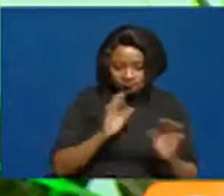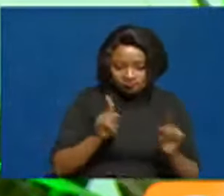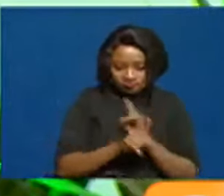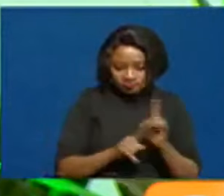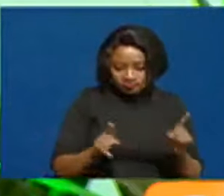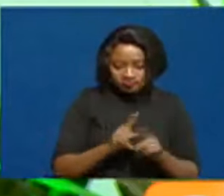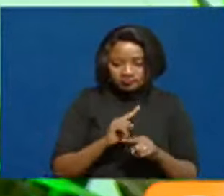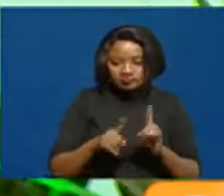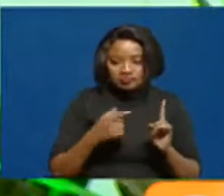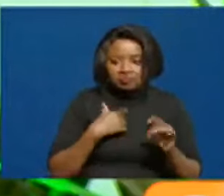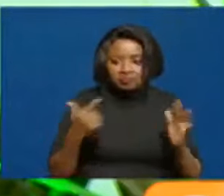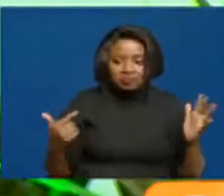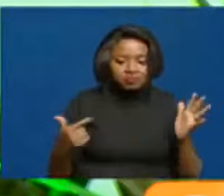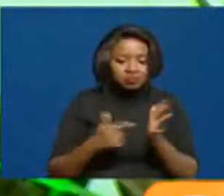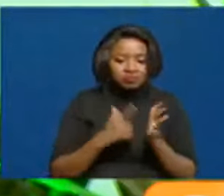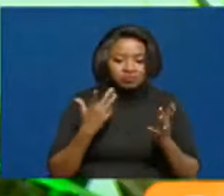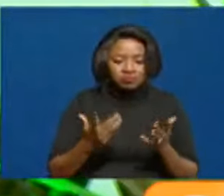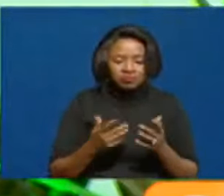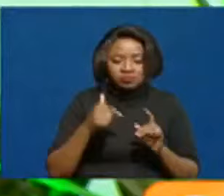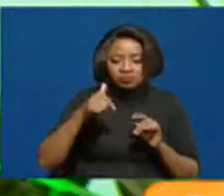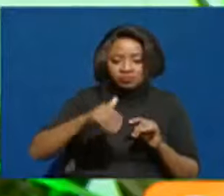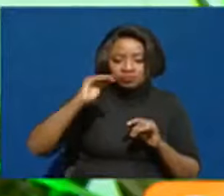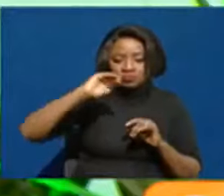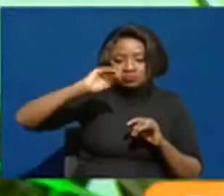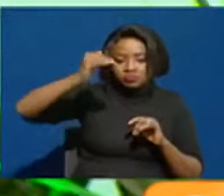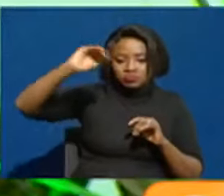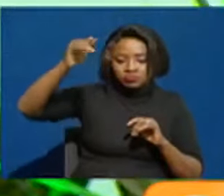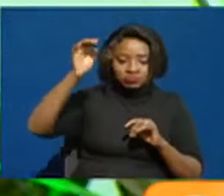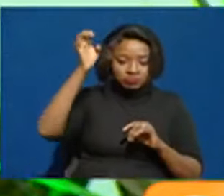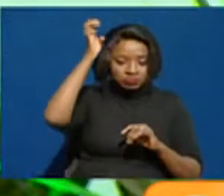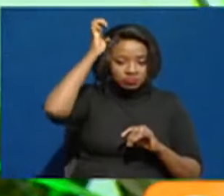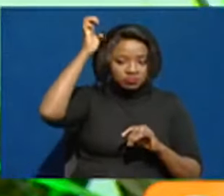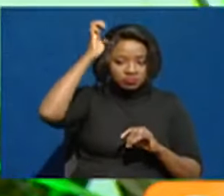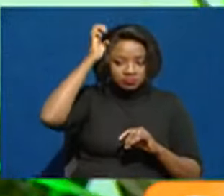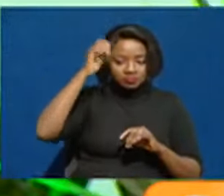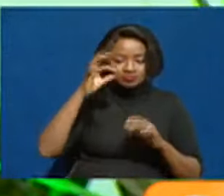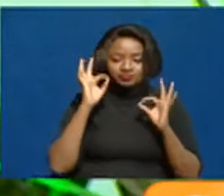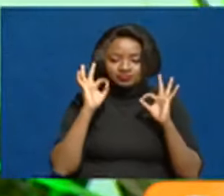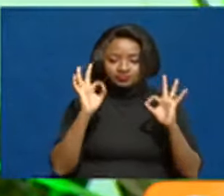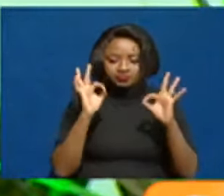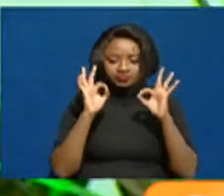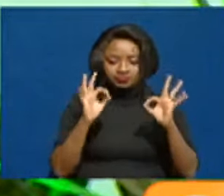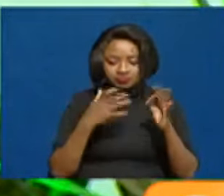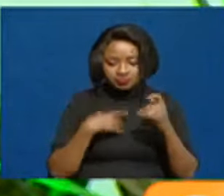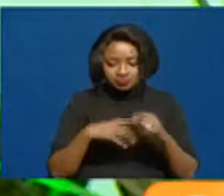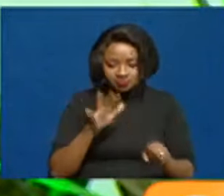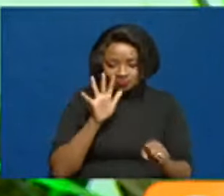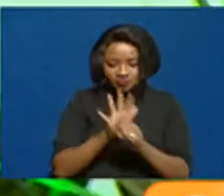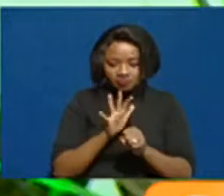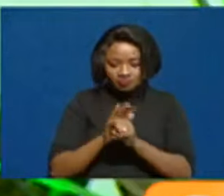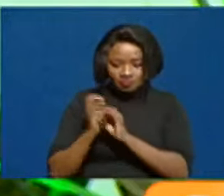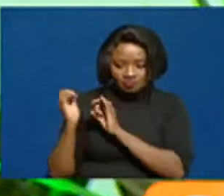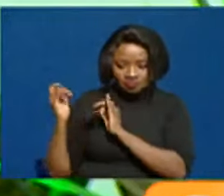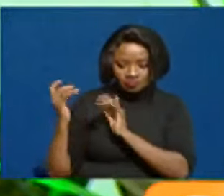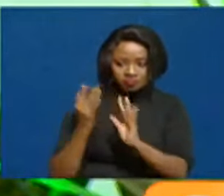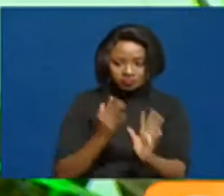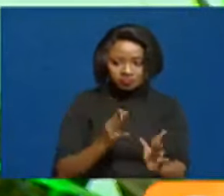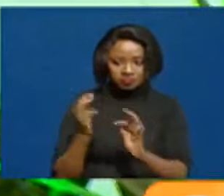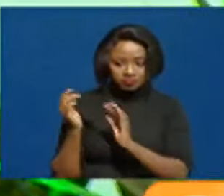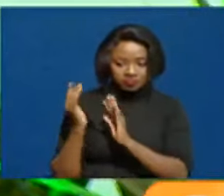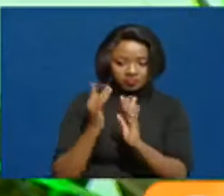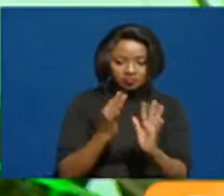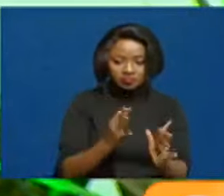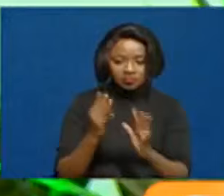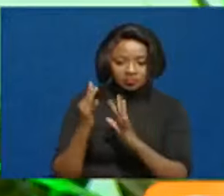that, Trevor, this city will be a city where there's going to be a lot of influx of people coming from all